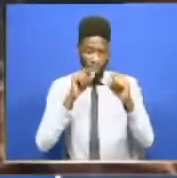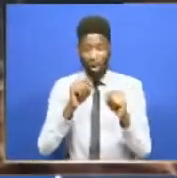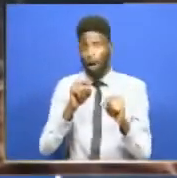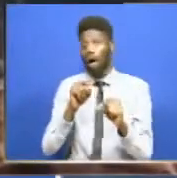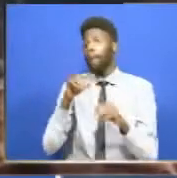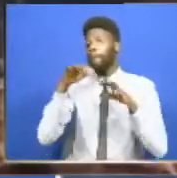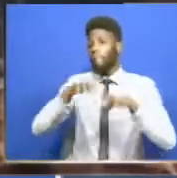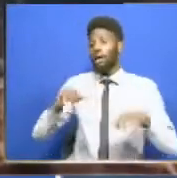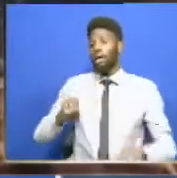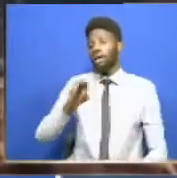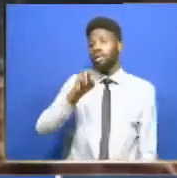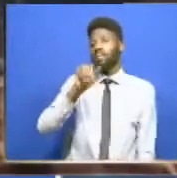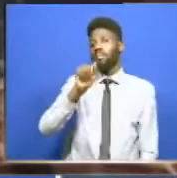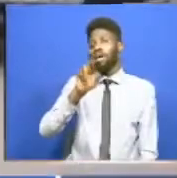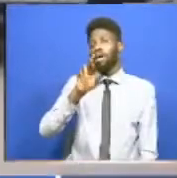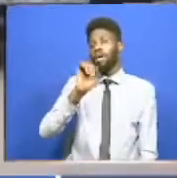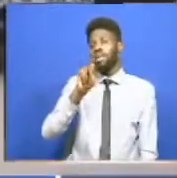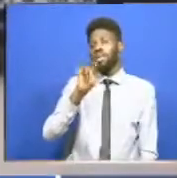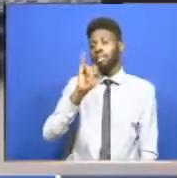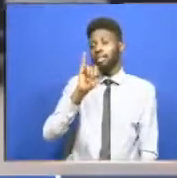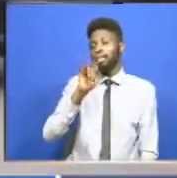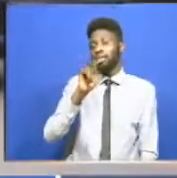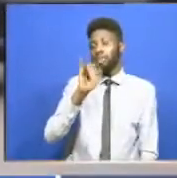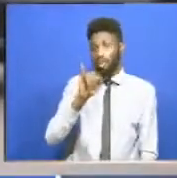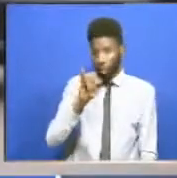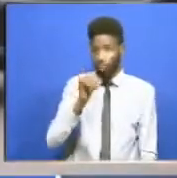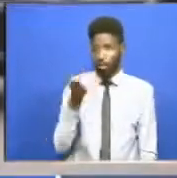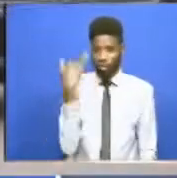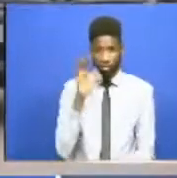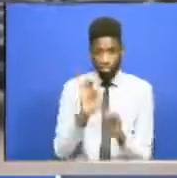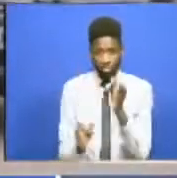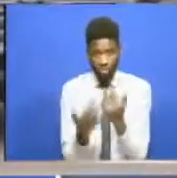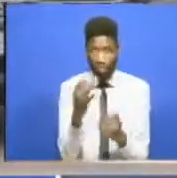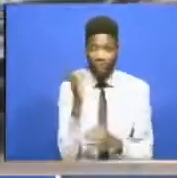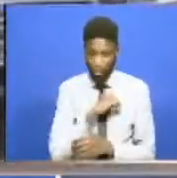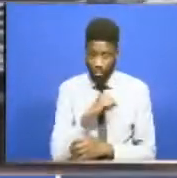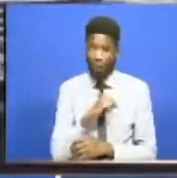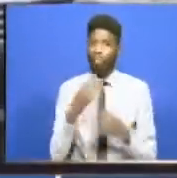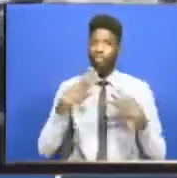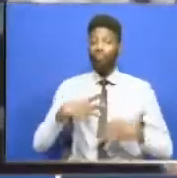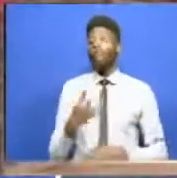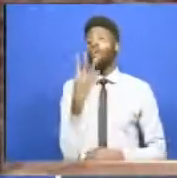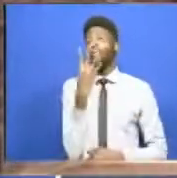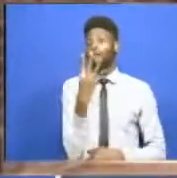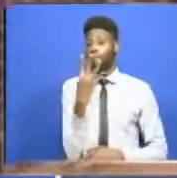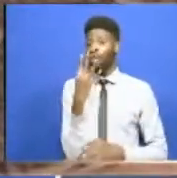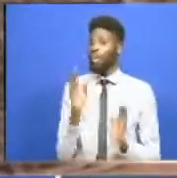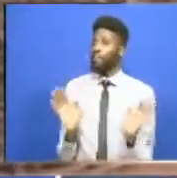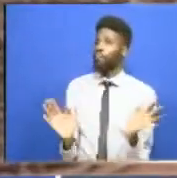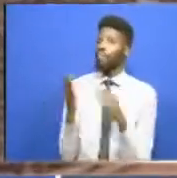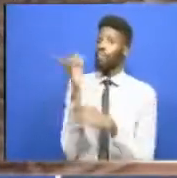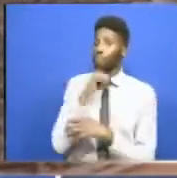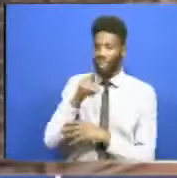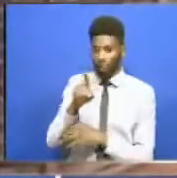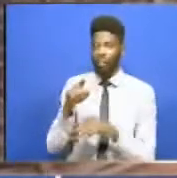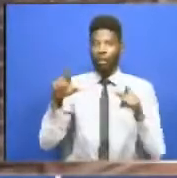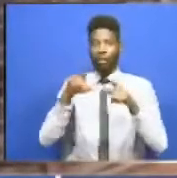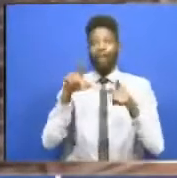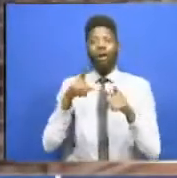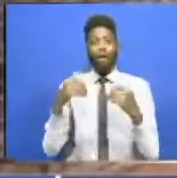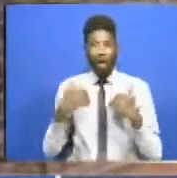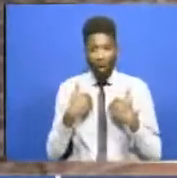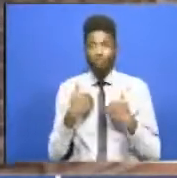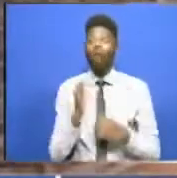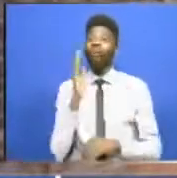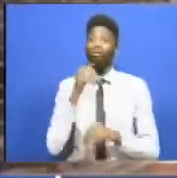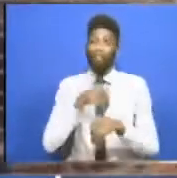was set ablaze early this year, has been allocated to 4 individuals who have title deeds and will follow up to find out how they